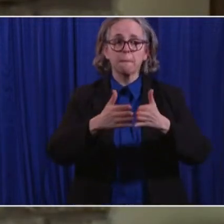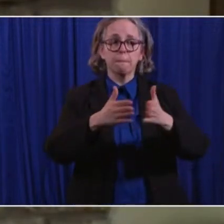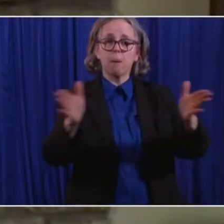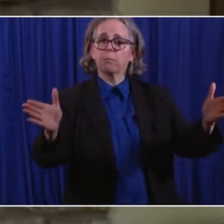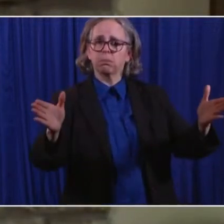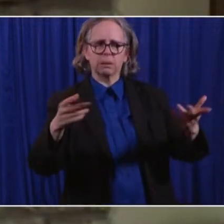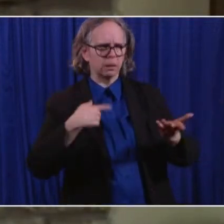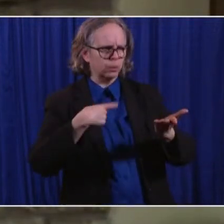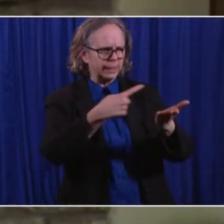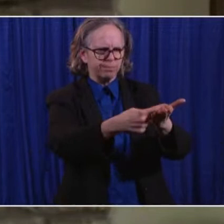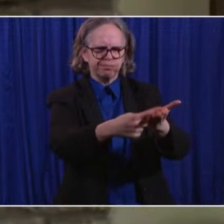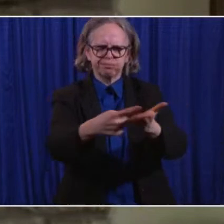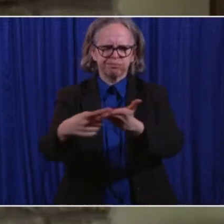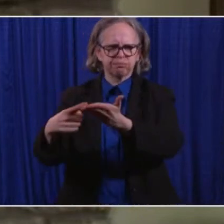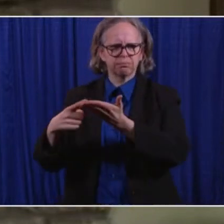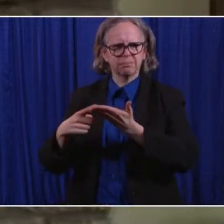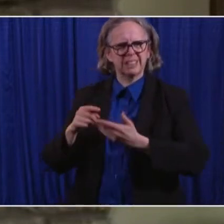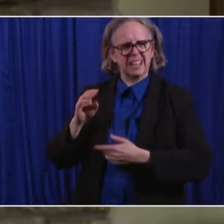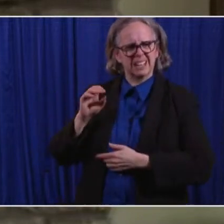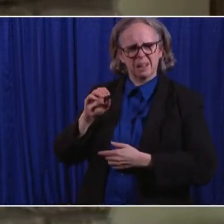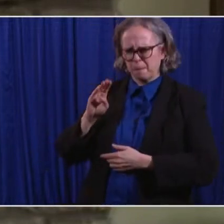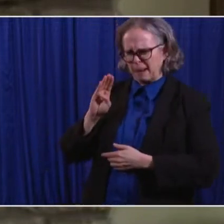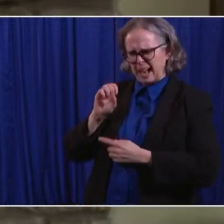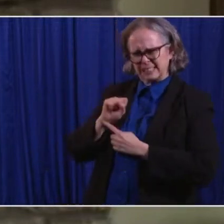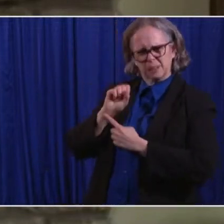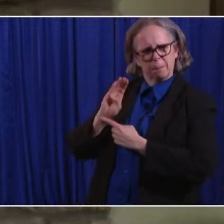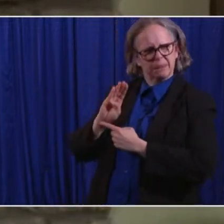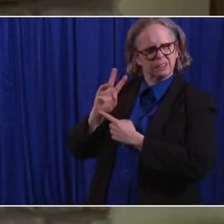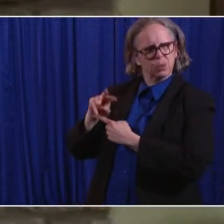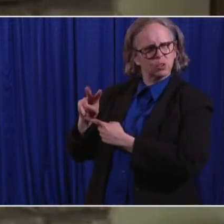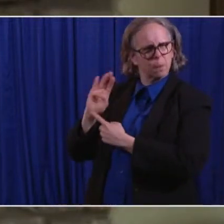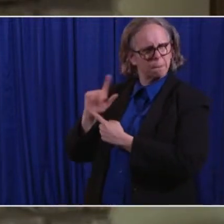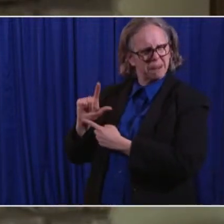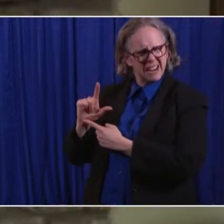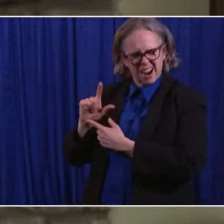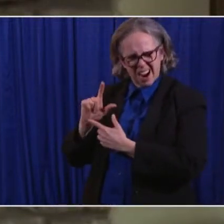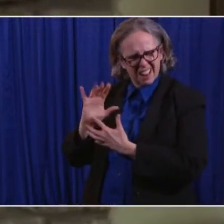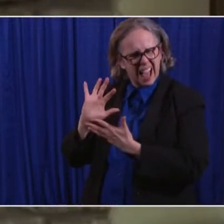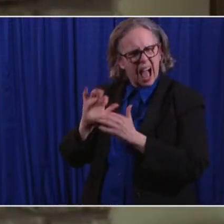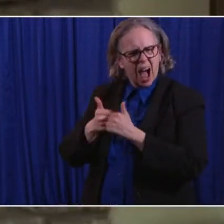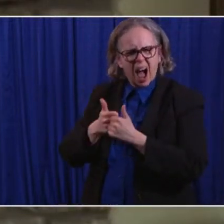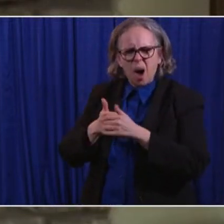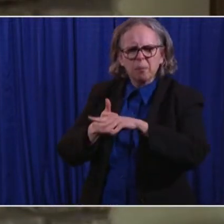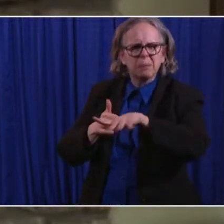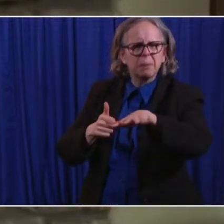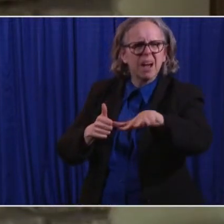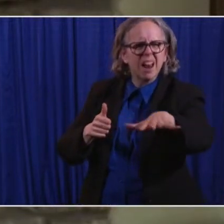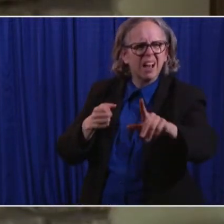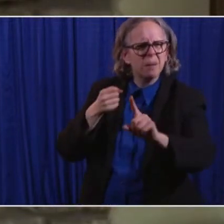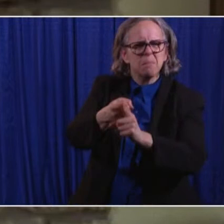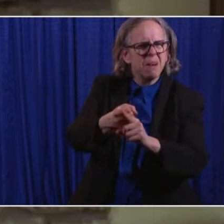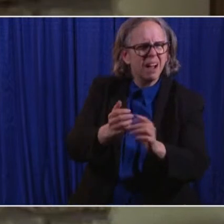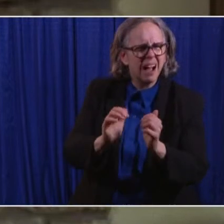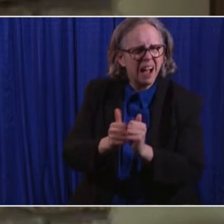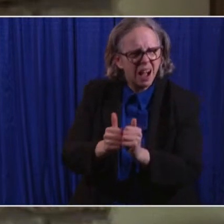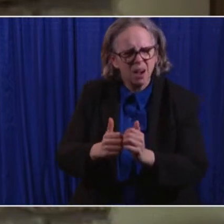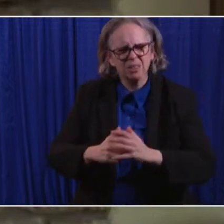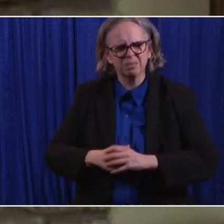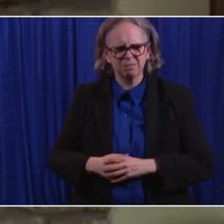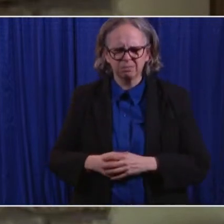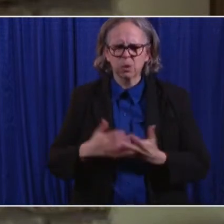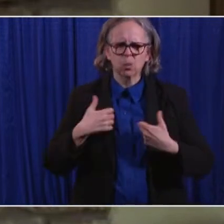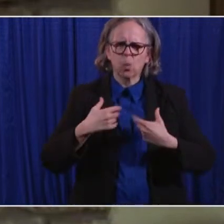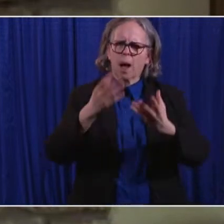bill, what it would do, what the ramifications are. And I'm just convinced that, when reasonable